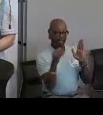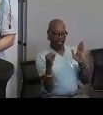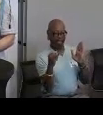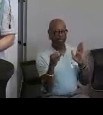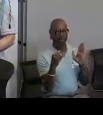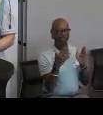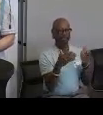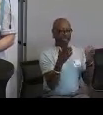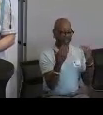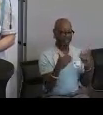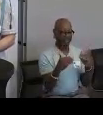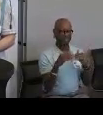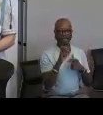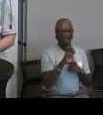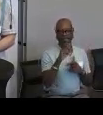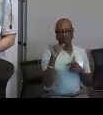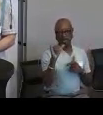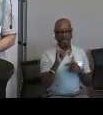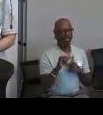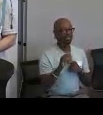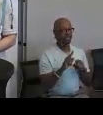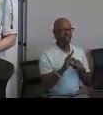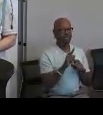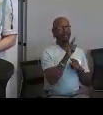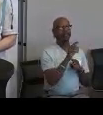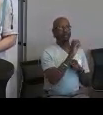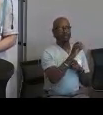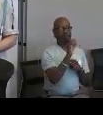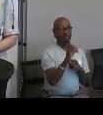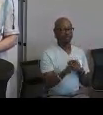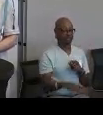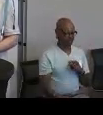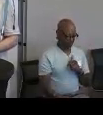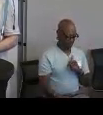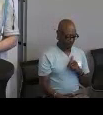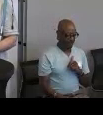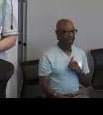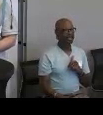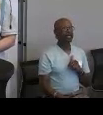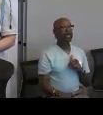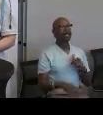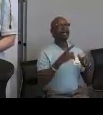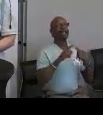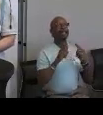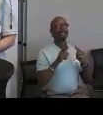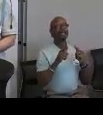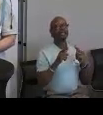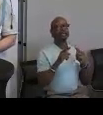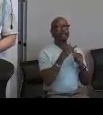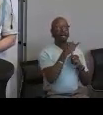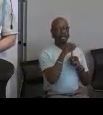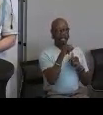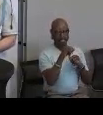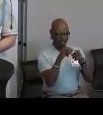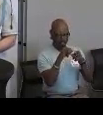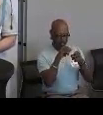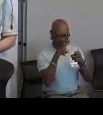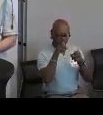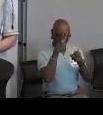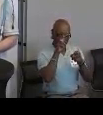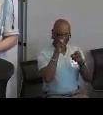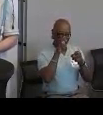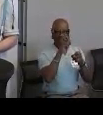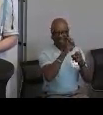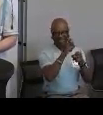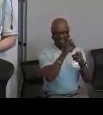the next XY coordinates. I'm drawing up to 0, 0. Then I'm drawing a line over to 200 on